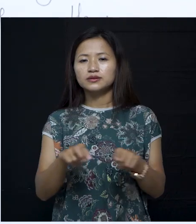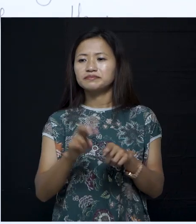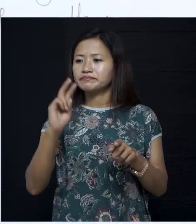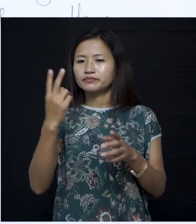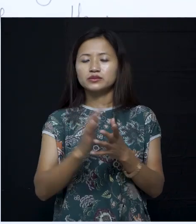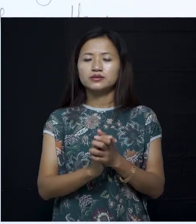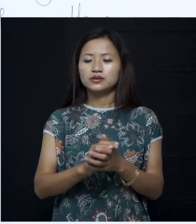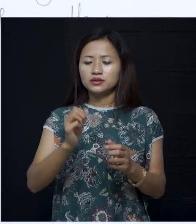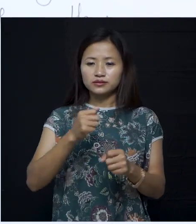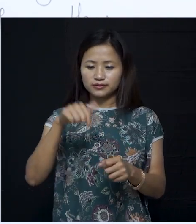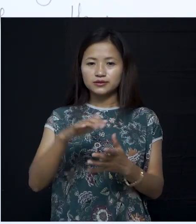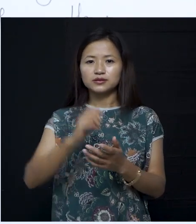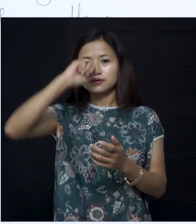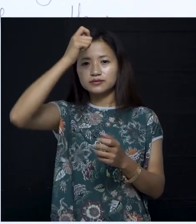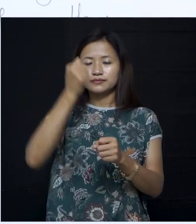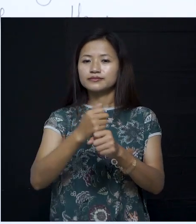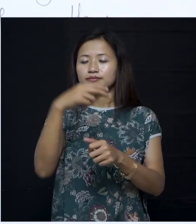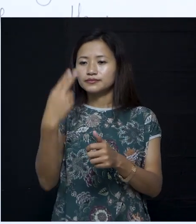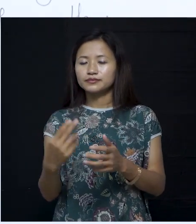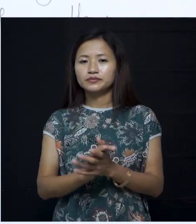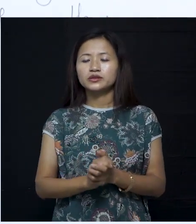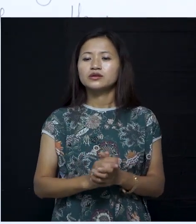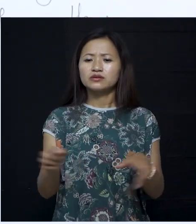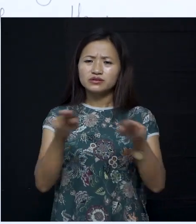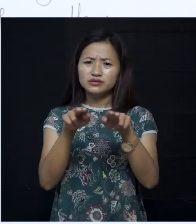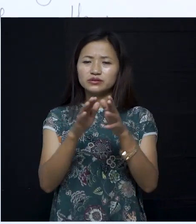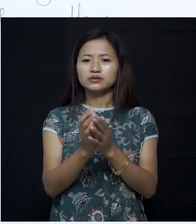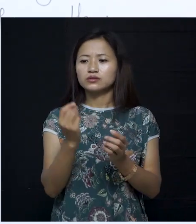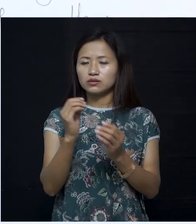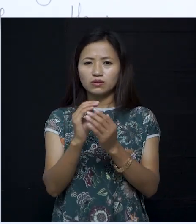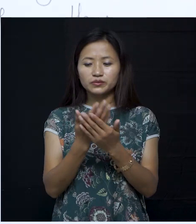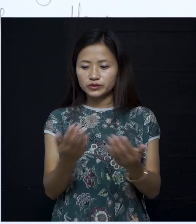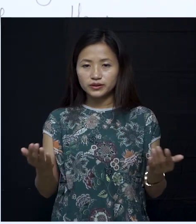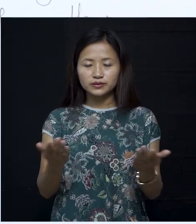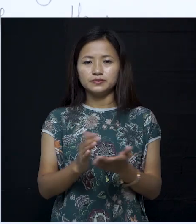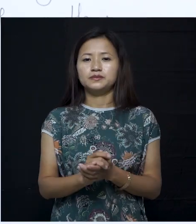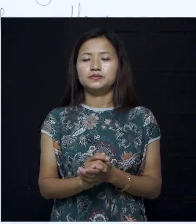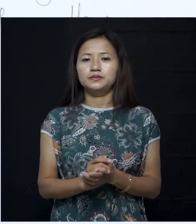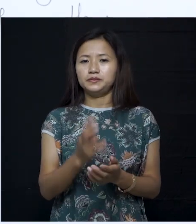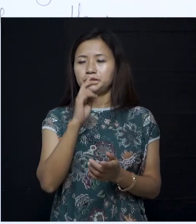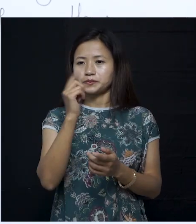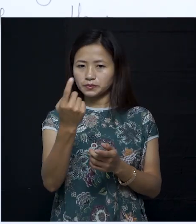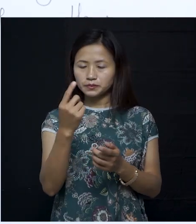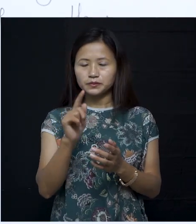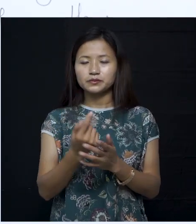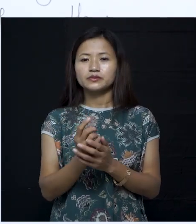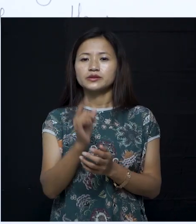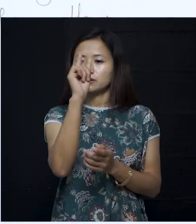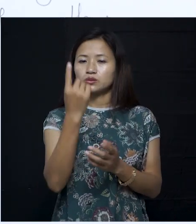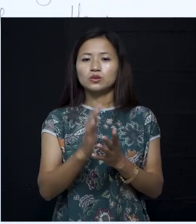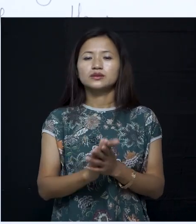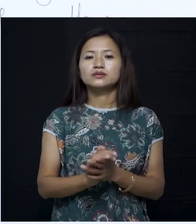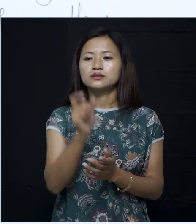numbers in English grammar, right? If you want to refer to an object that is far away from you and is singular, then only you will